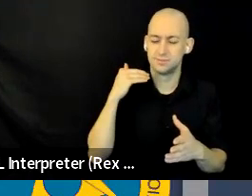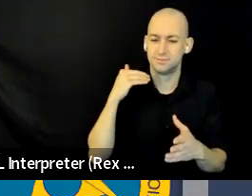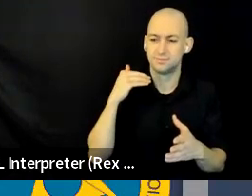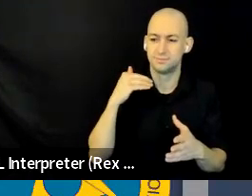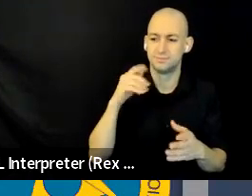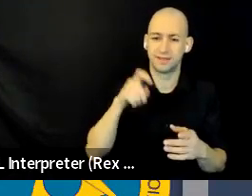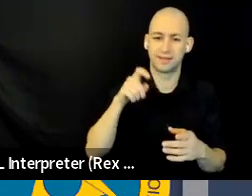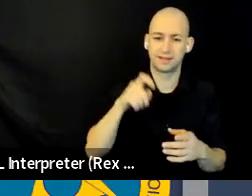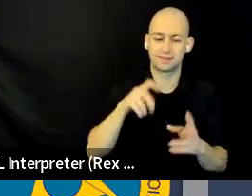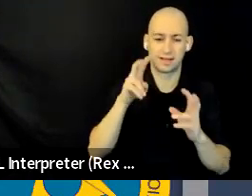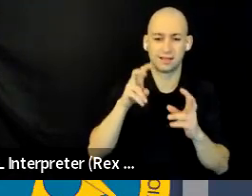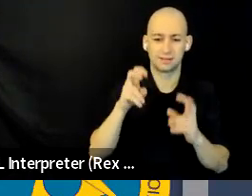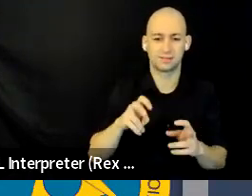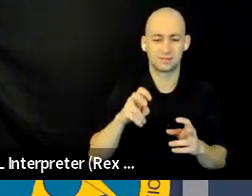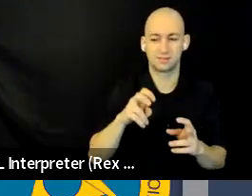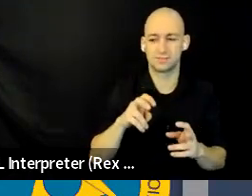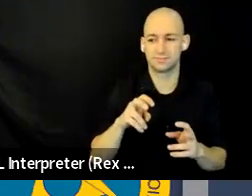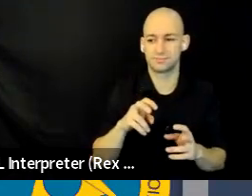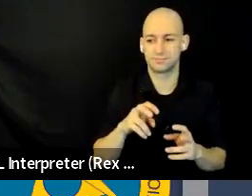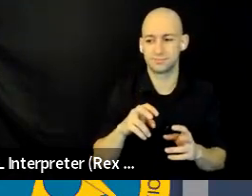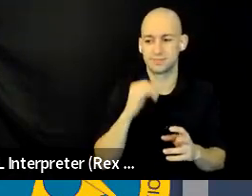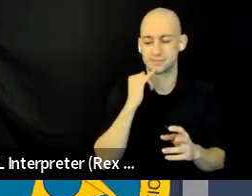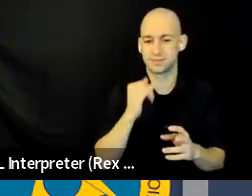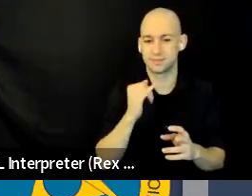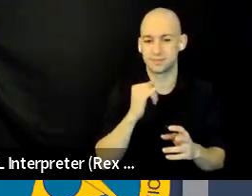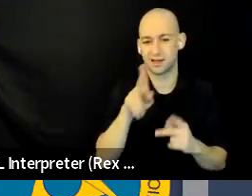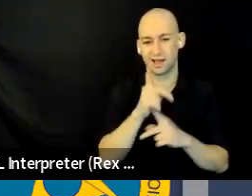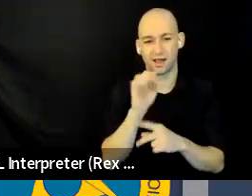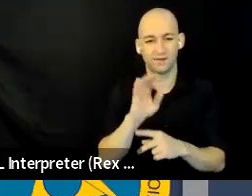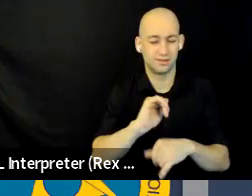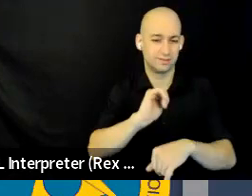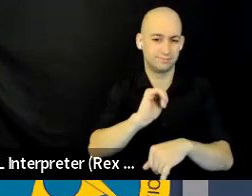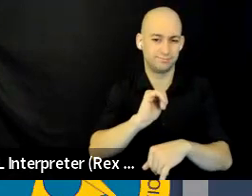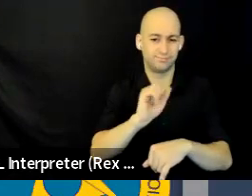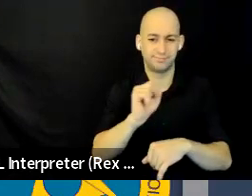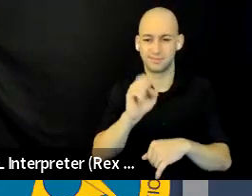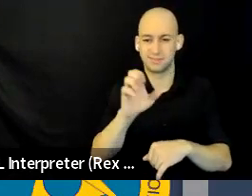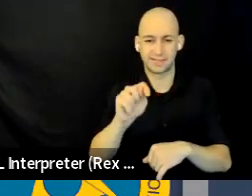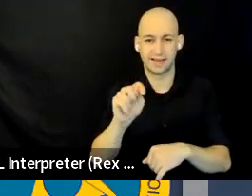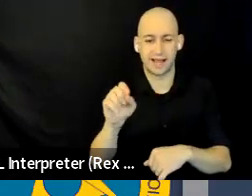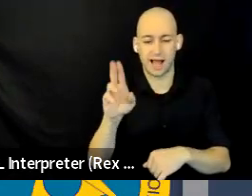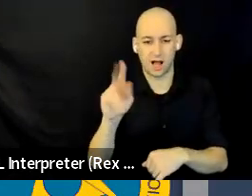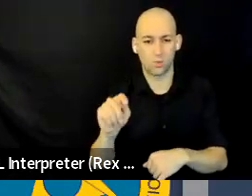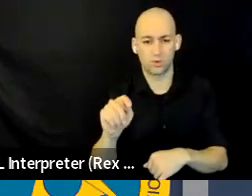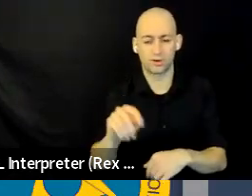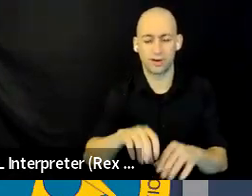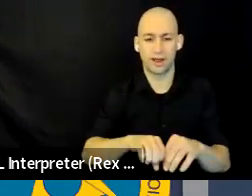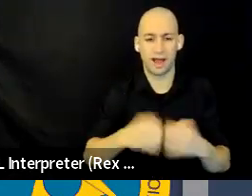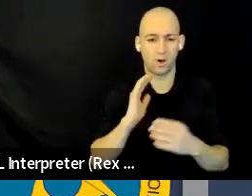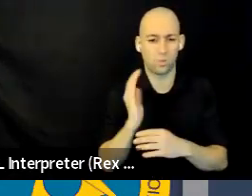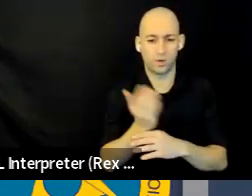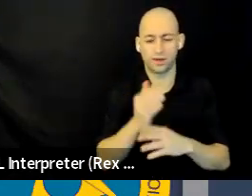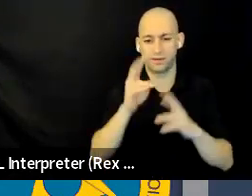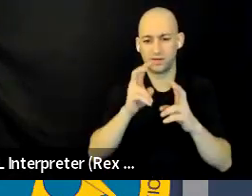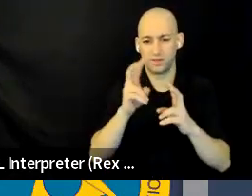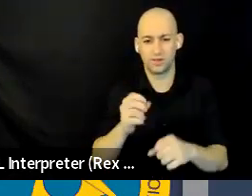needs analysis, or this one, is kind of like setting out how we're evaluating safety in a